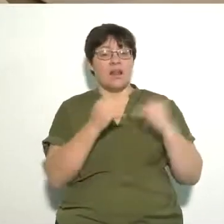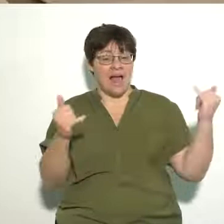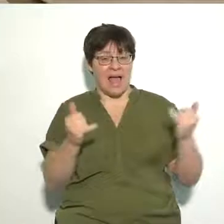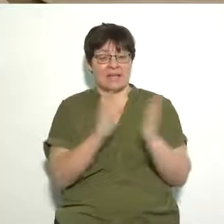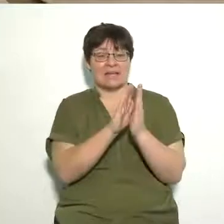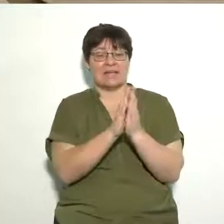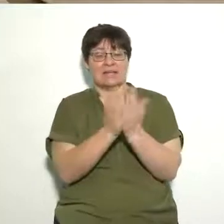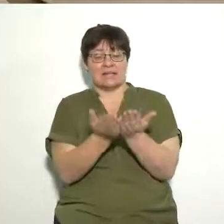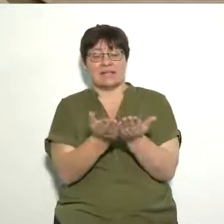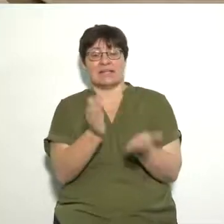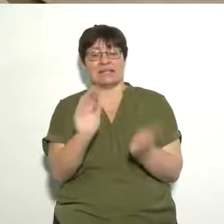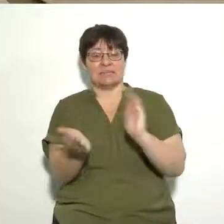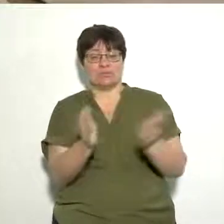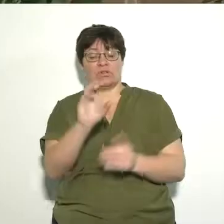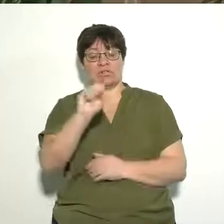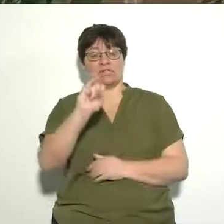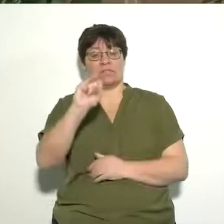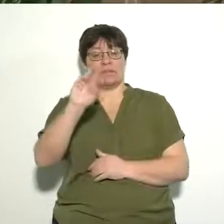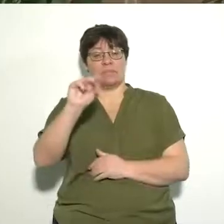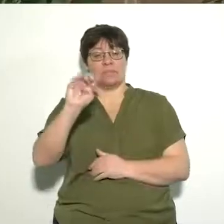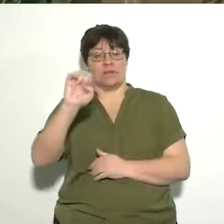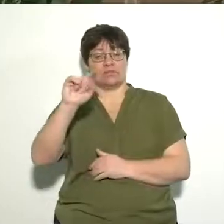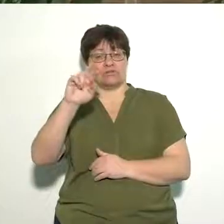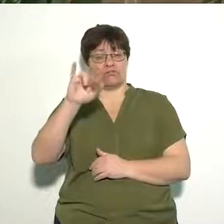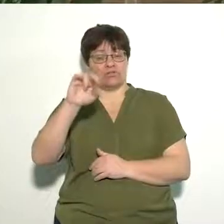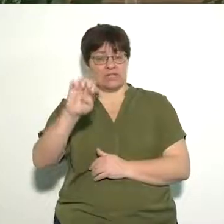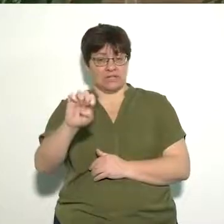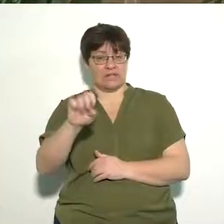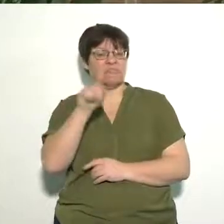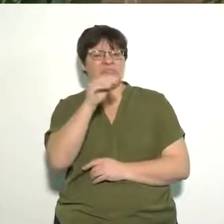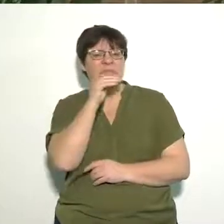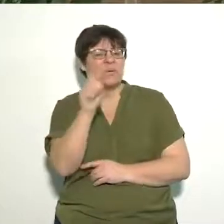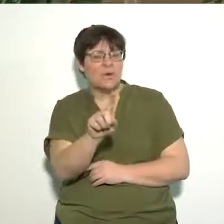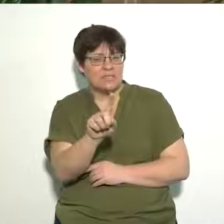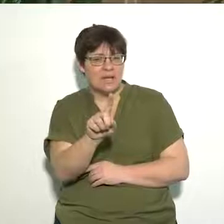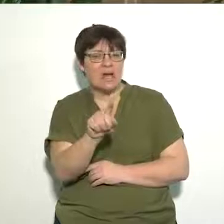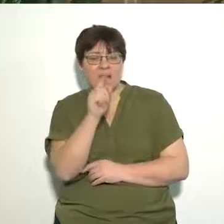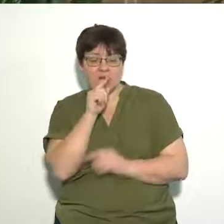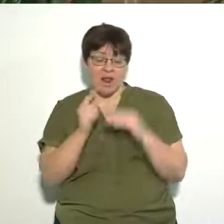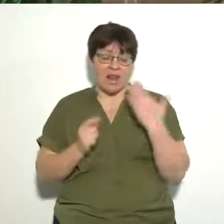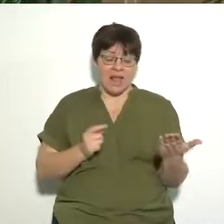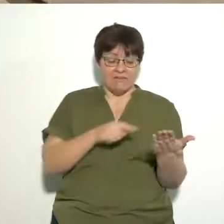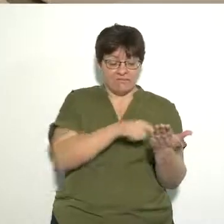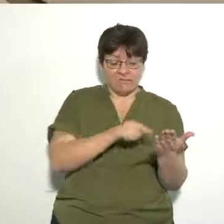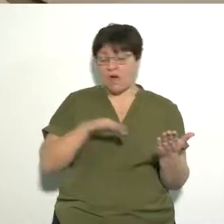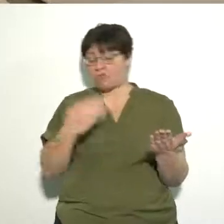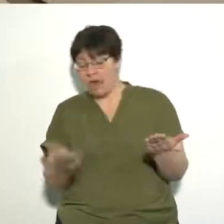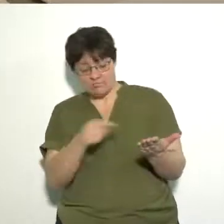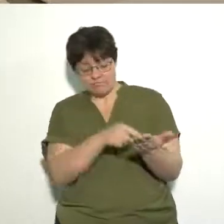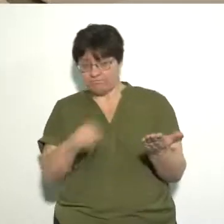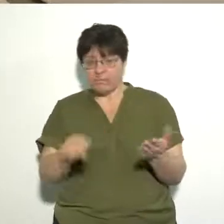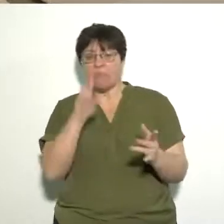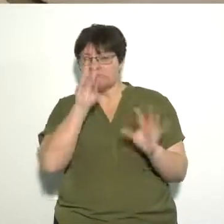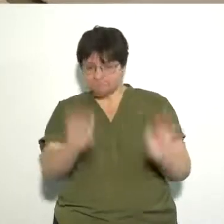symmetry. What is symmetry? Symmetry is when an object looks the same on the left-hand side and on the